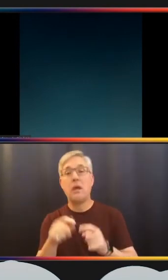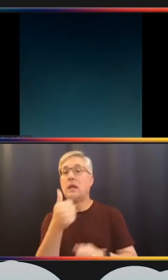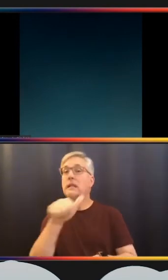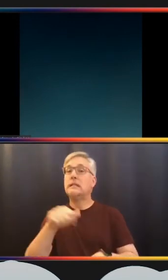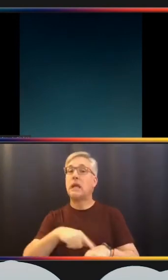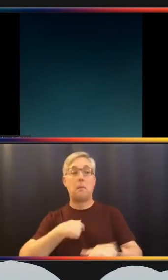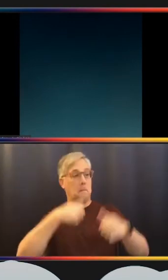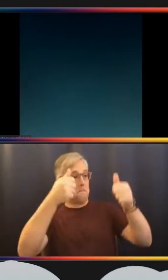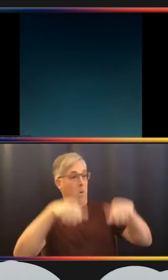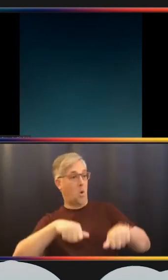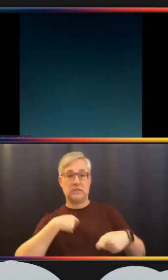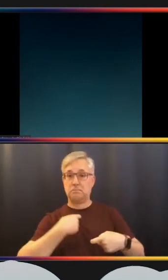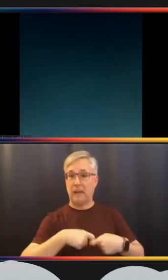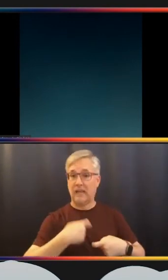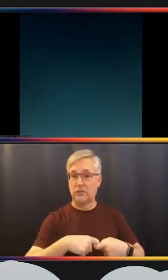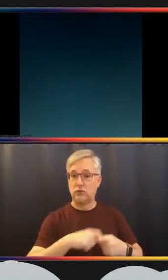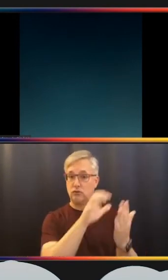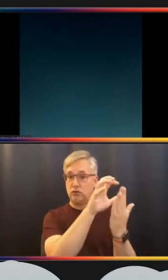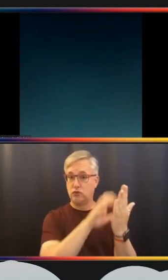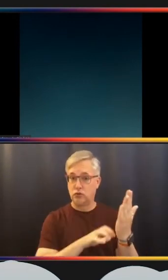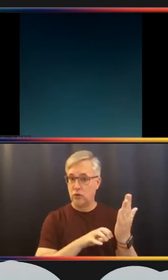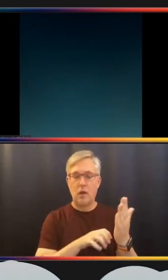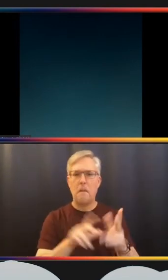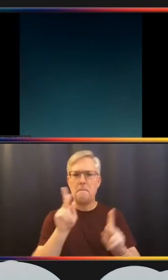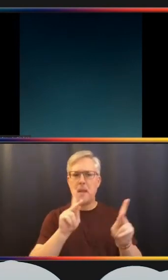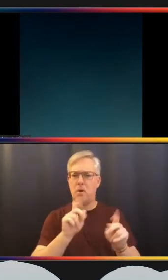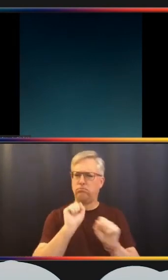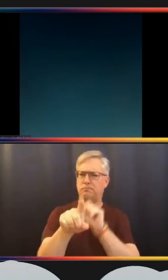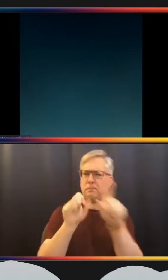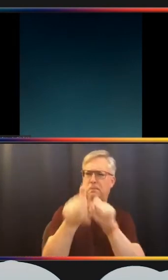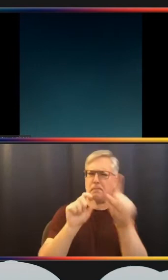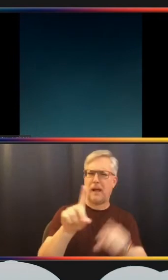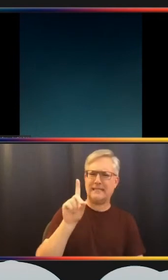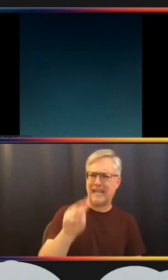Spanish, I get like 50 DMs being like, wait a minute.